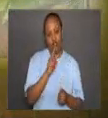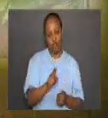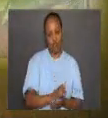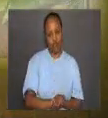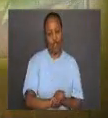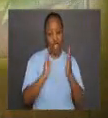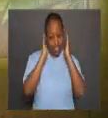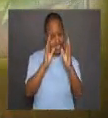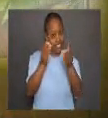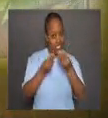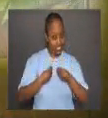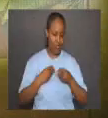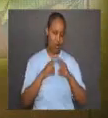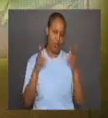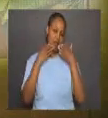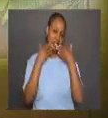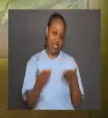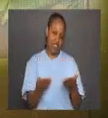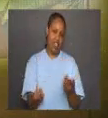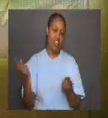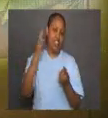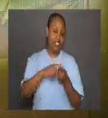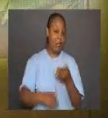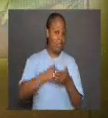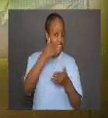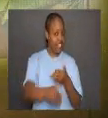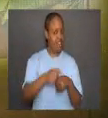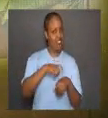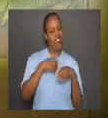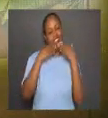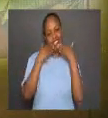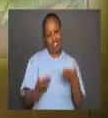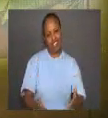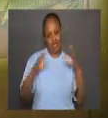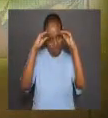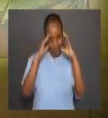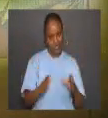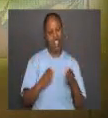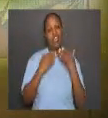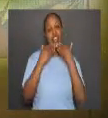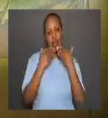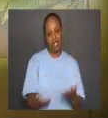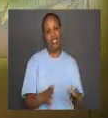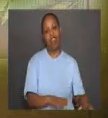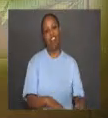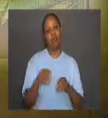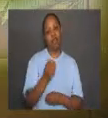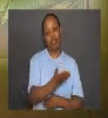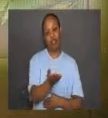your attention. Until next time, thank you, teacher. Thank you, students.